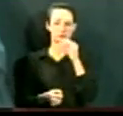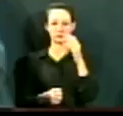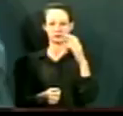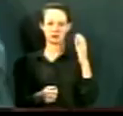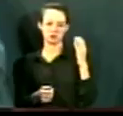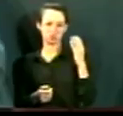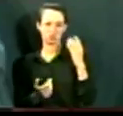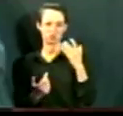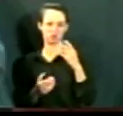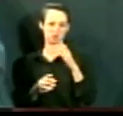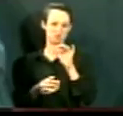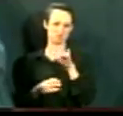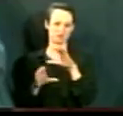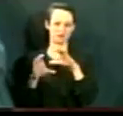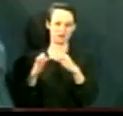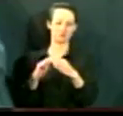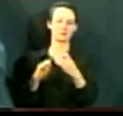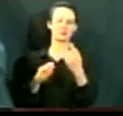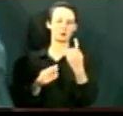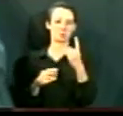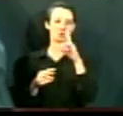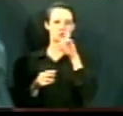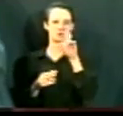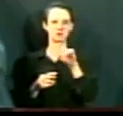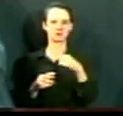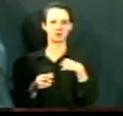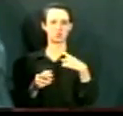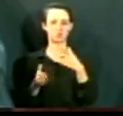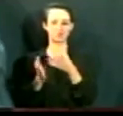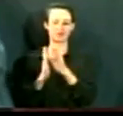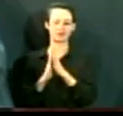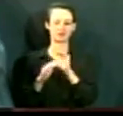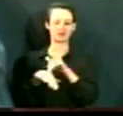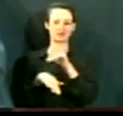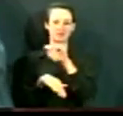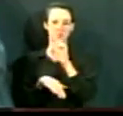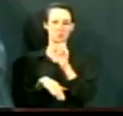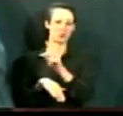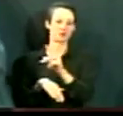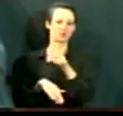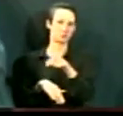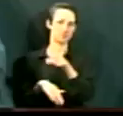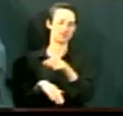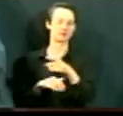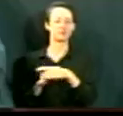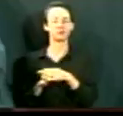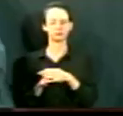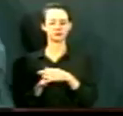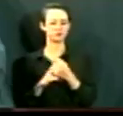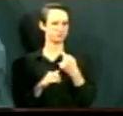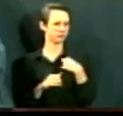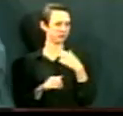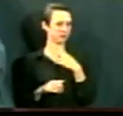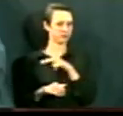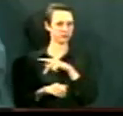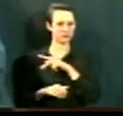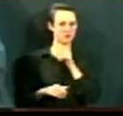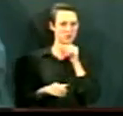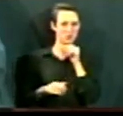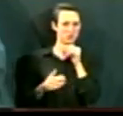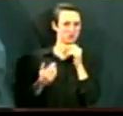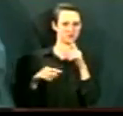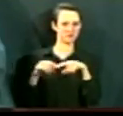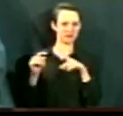I think that's one of those questions that I would ask to send back to them because I don't personally have that from